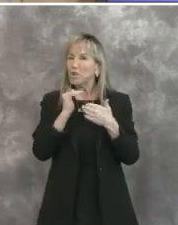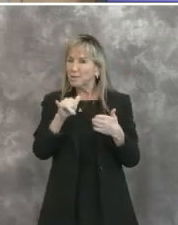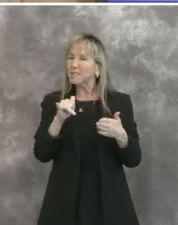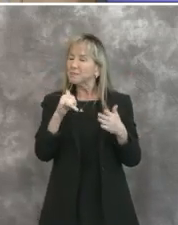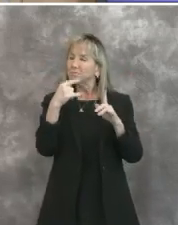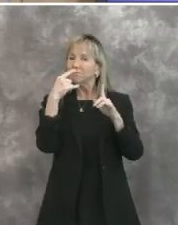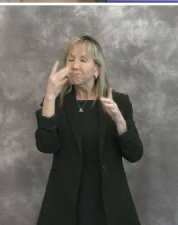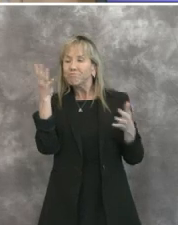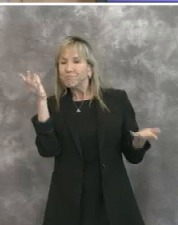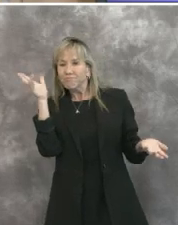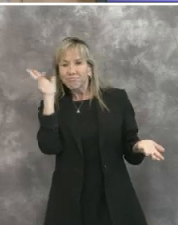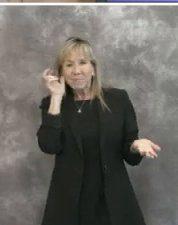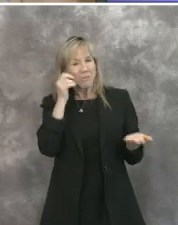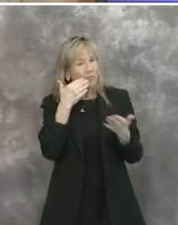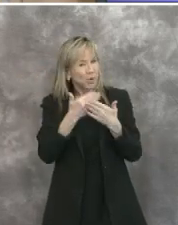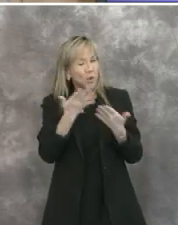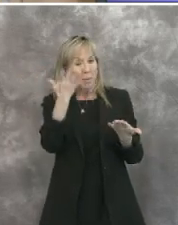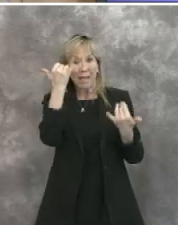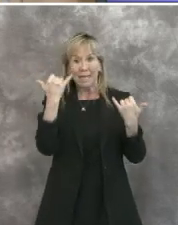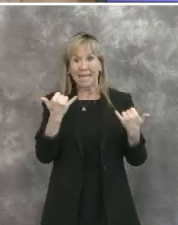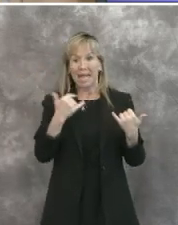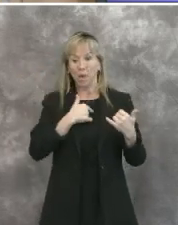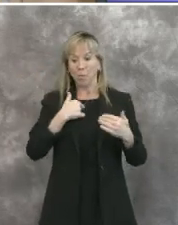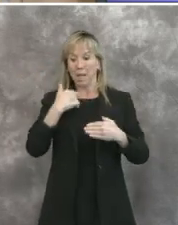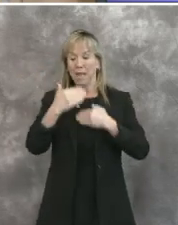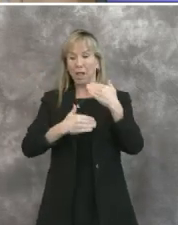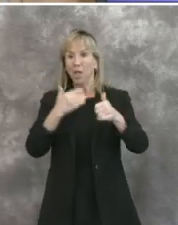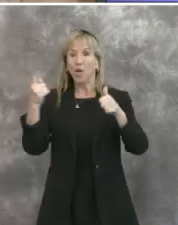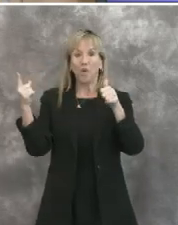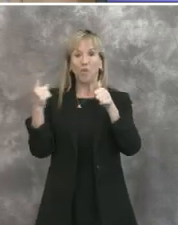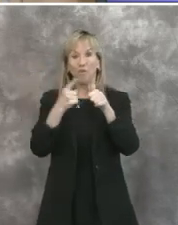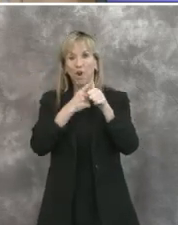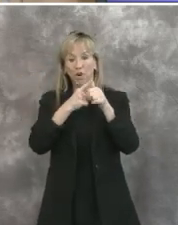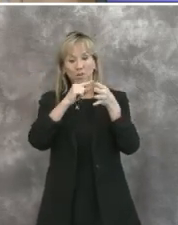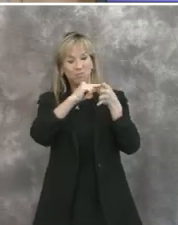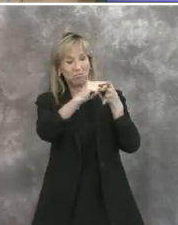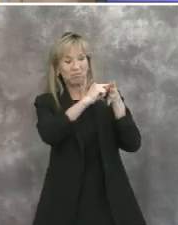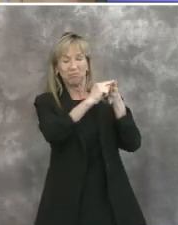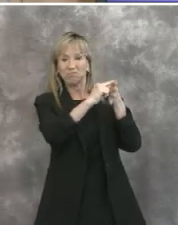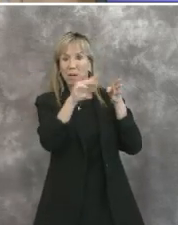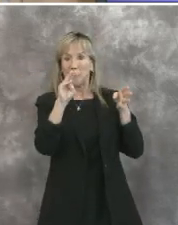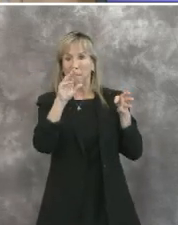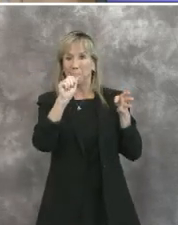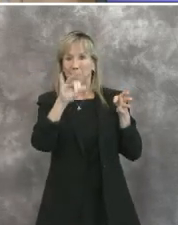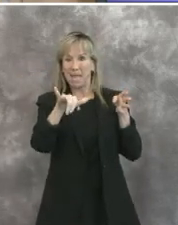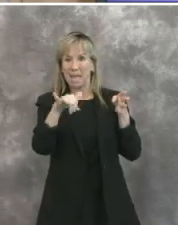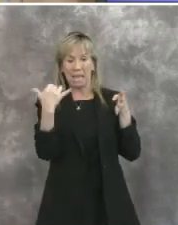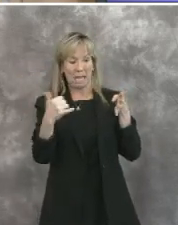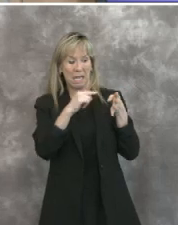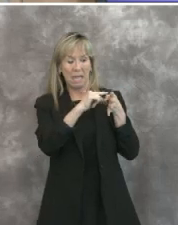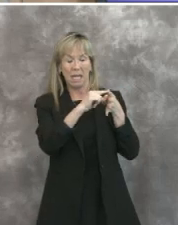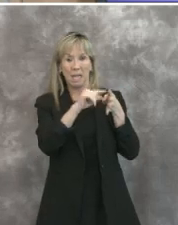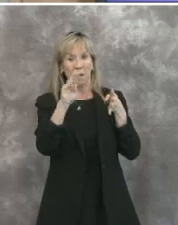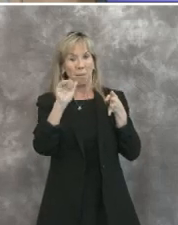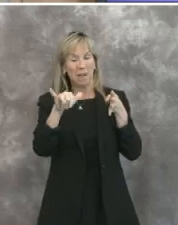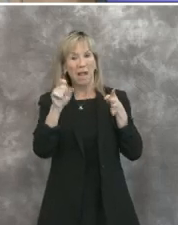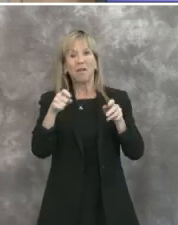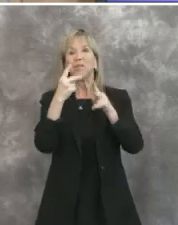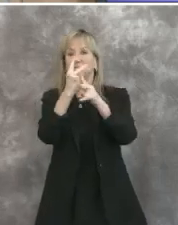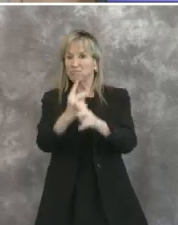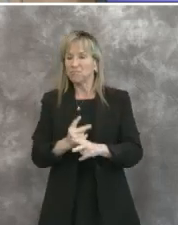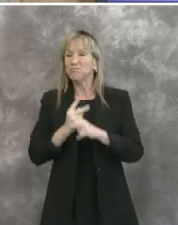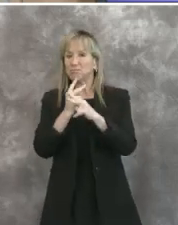good because as we enter this first full week in May, we're at a very delicate balancing point and turning